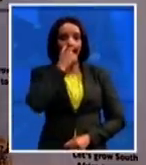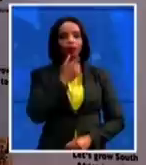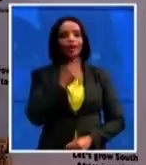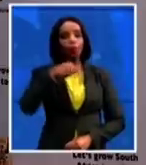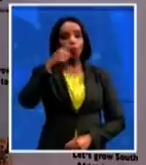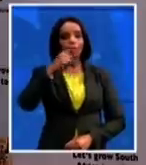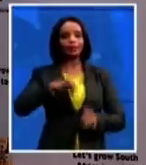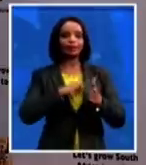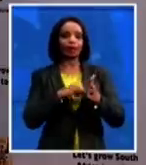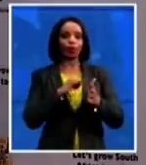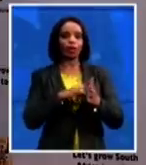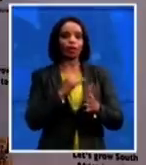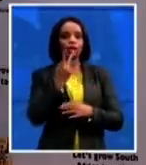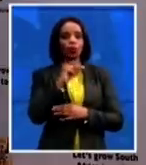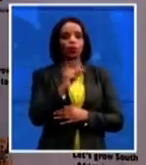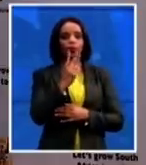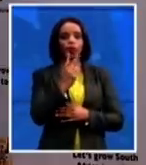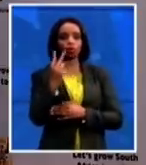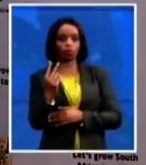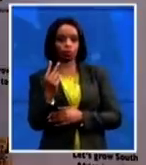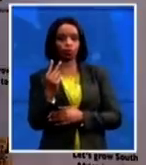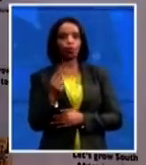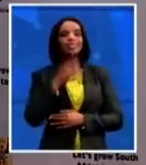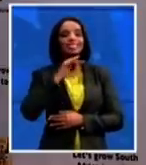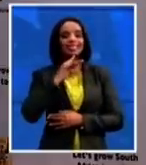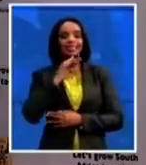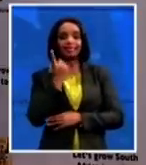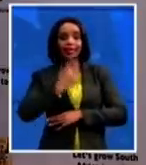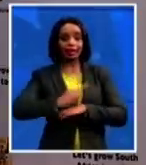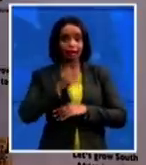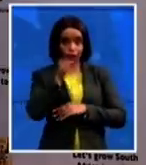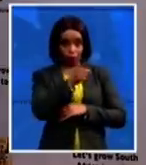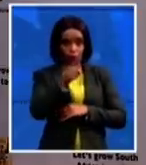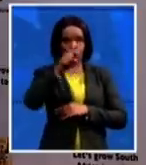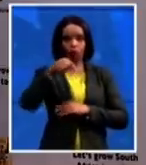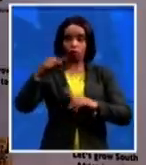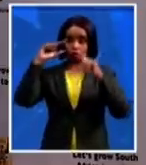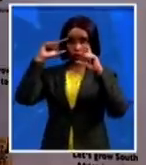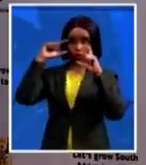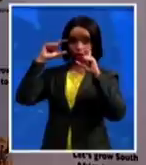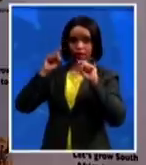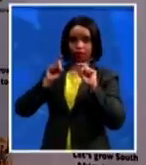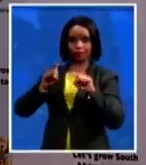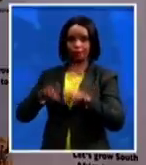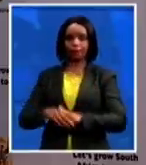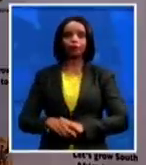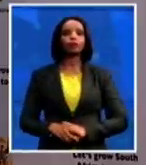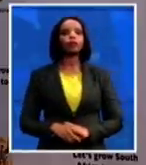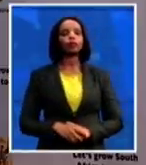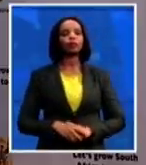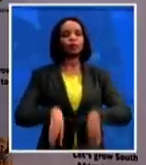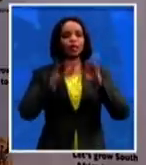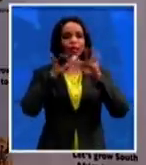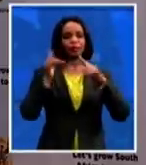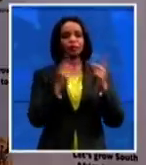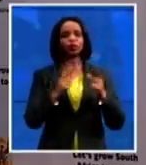Cabinet anticipates that in addition to exposing the perpetrators of corruption, this report will also provide